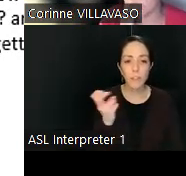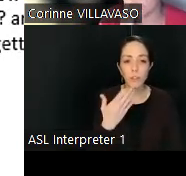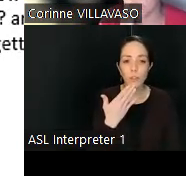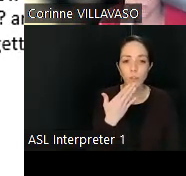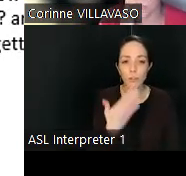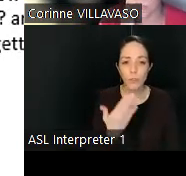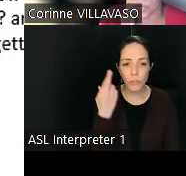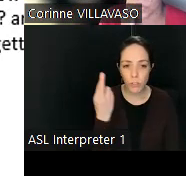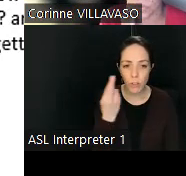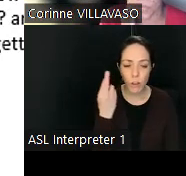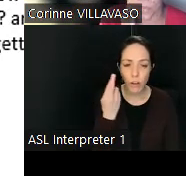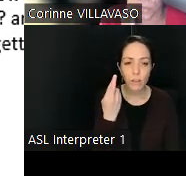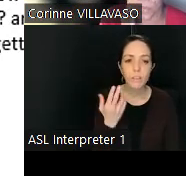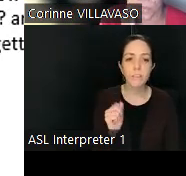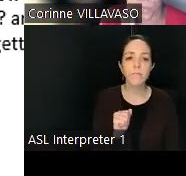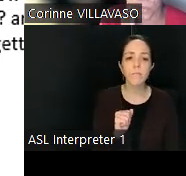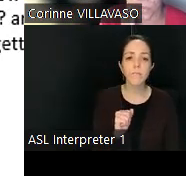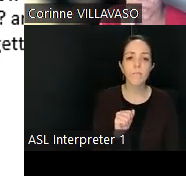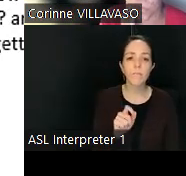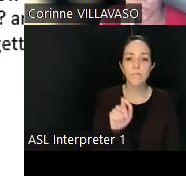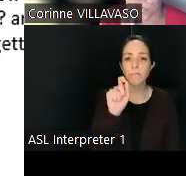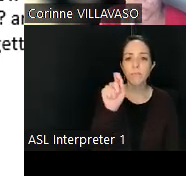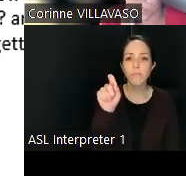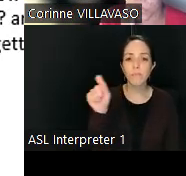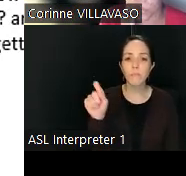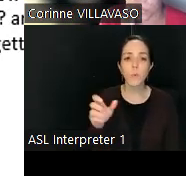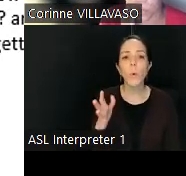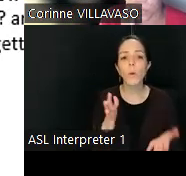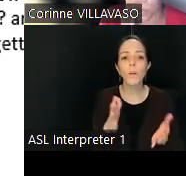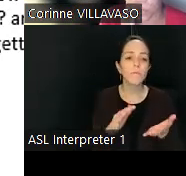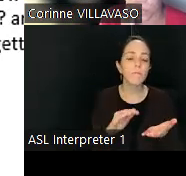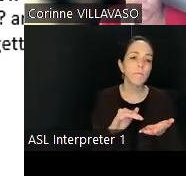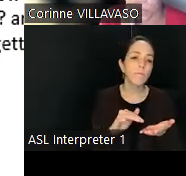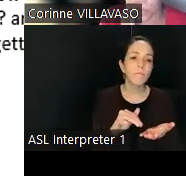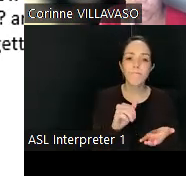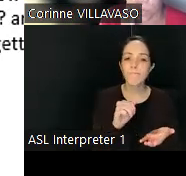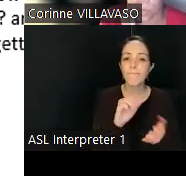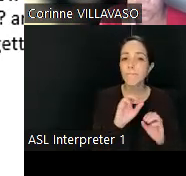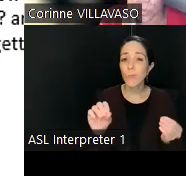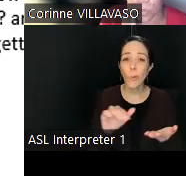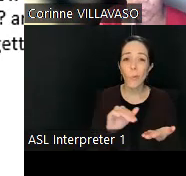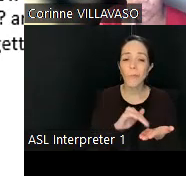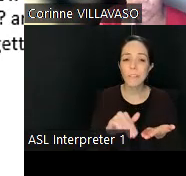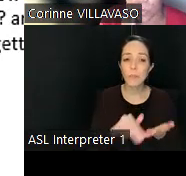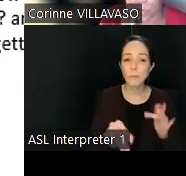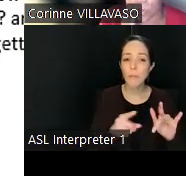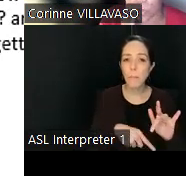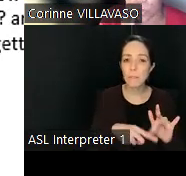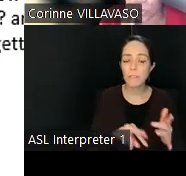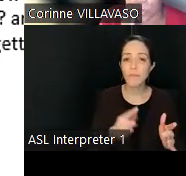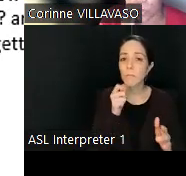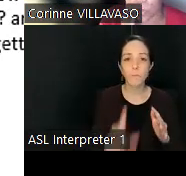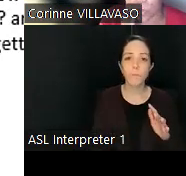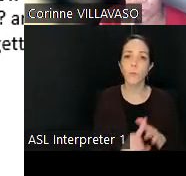absences, and that's it. And then excused absences and deleting the totaling. So the board will have its own